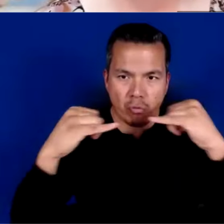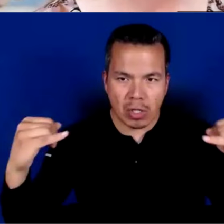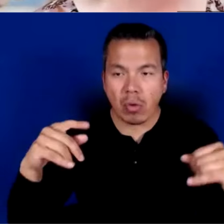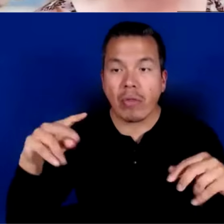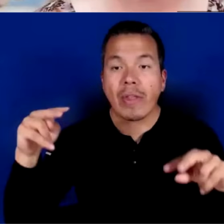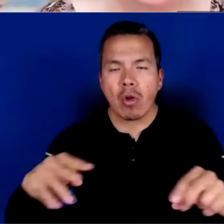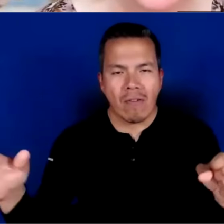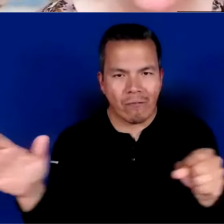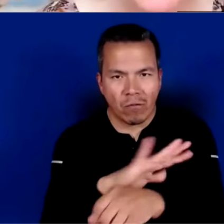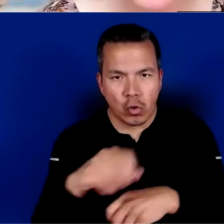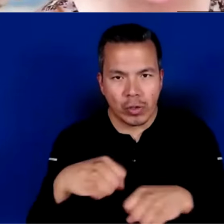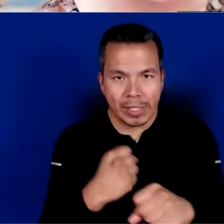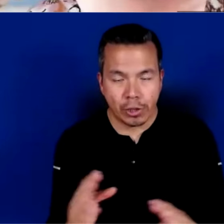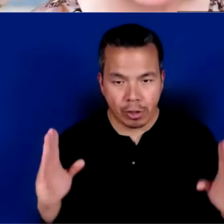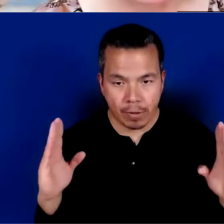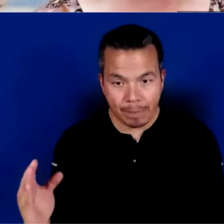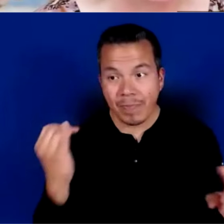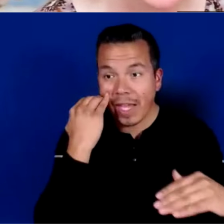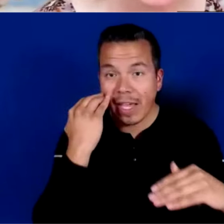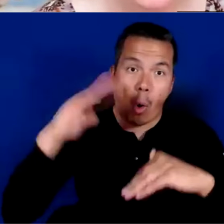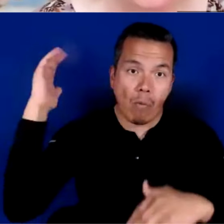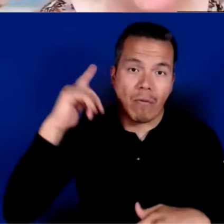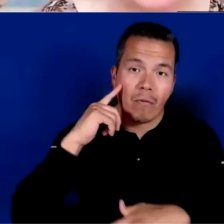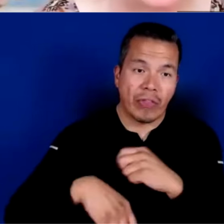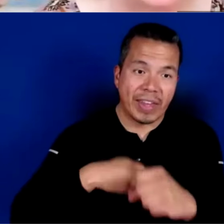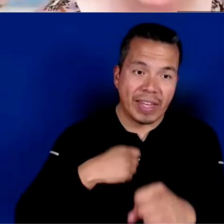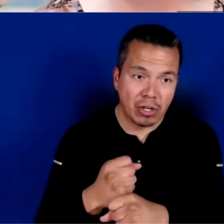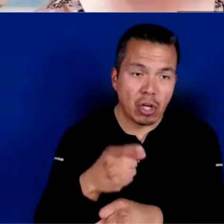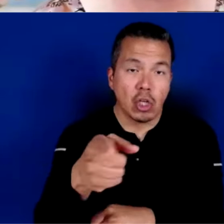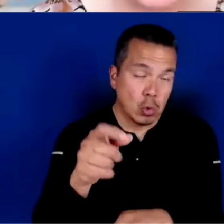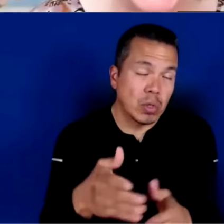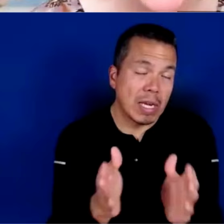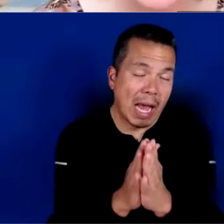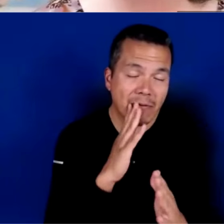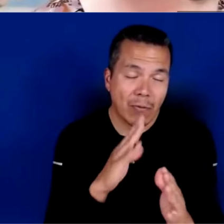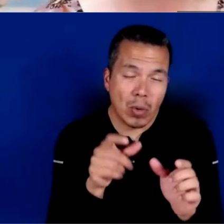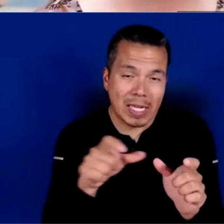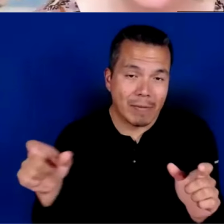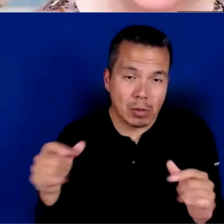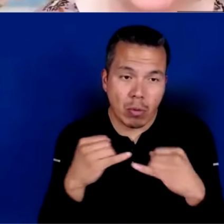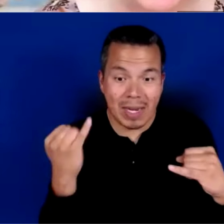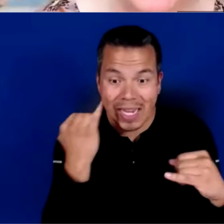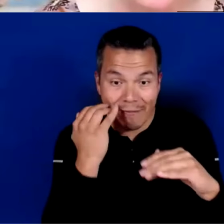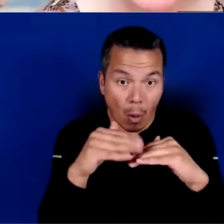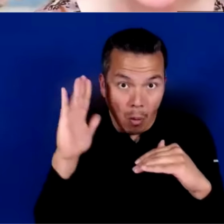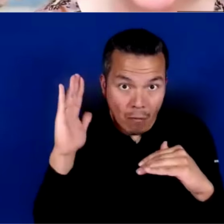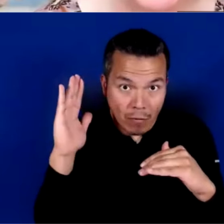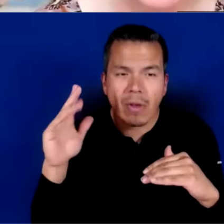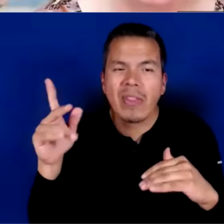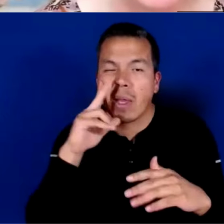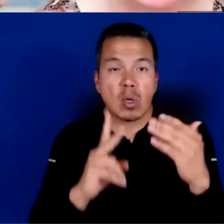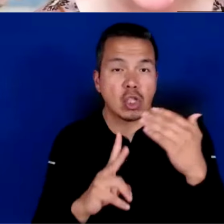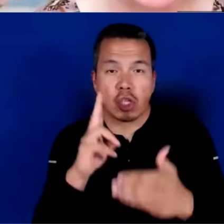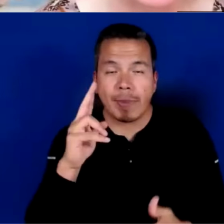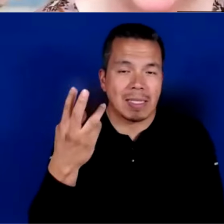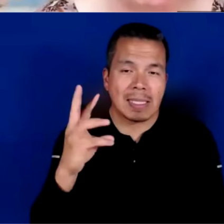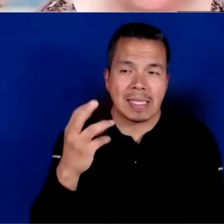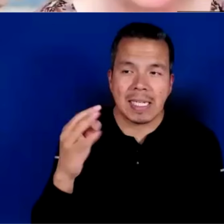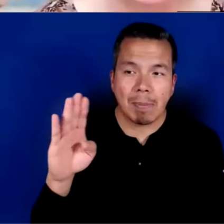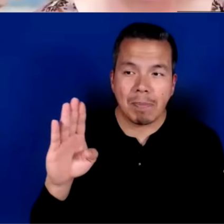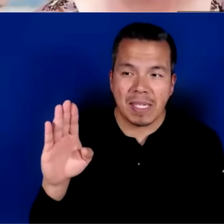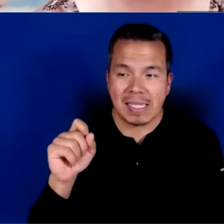year? If you earn too much for the year, you can ask for an individual threshold. If you're over that, then they're going to terminate your 1619B